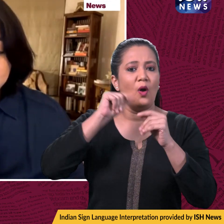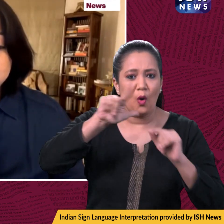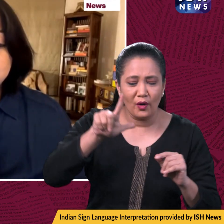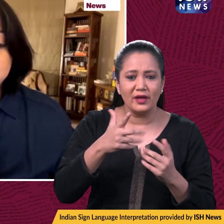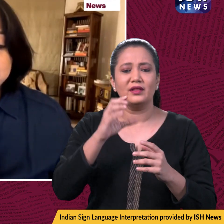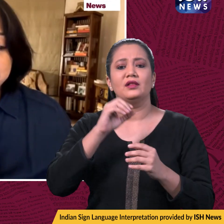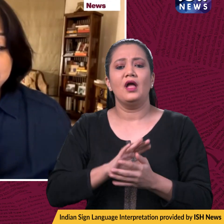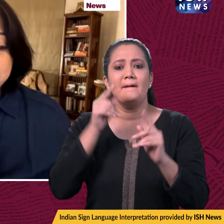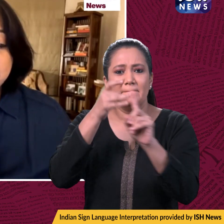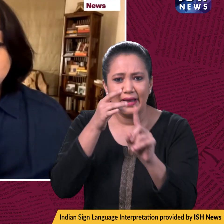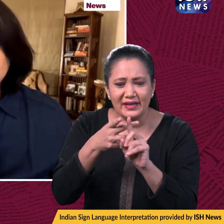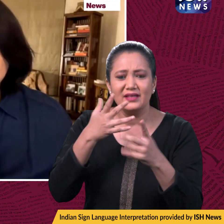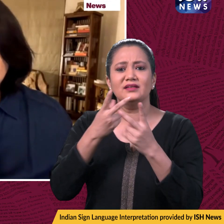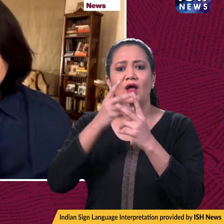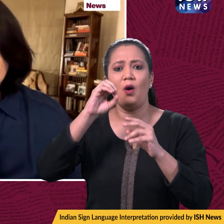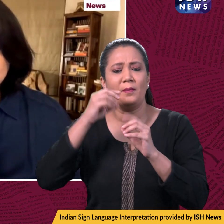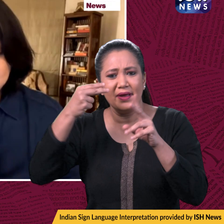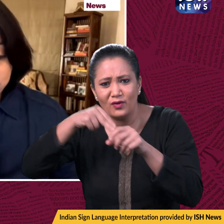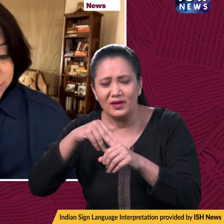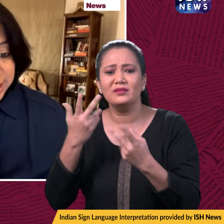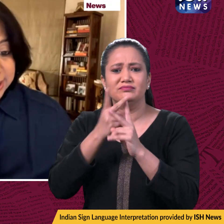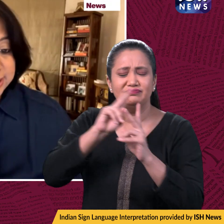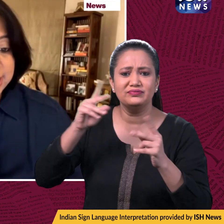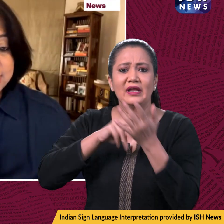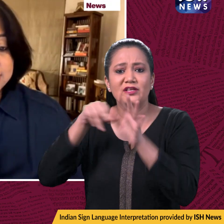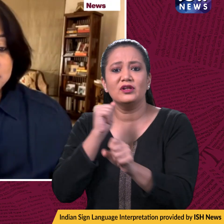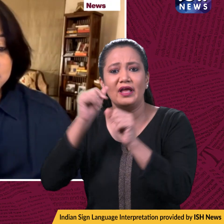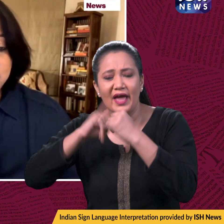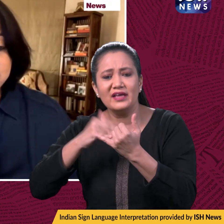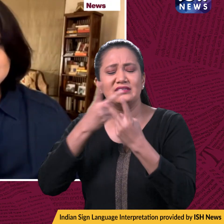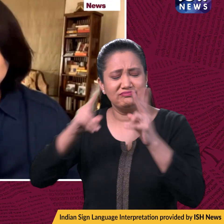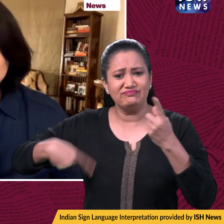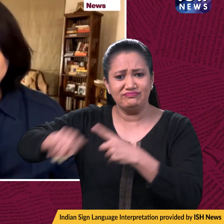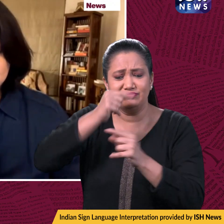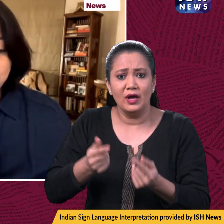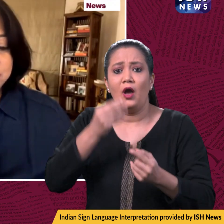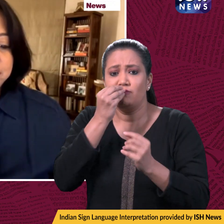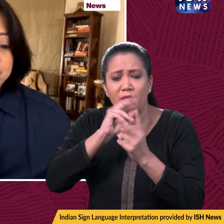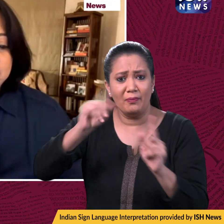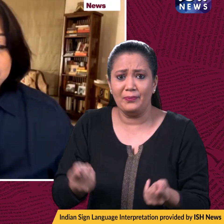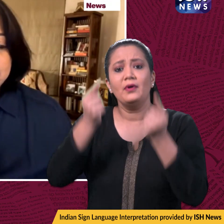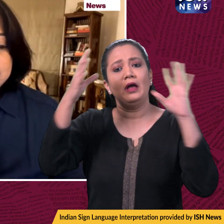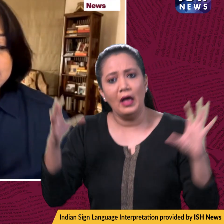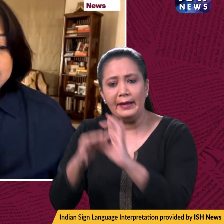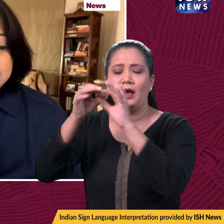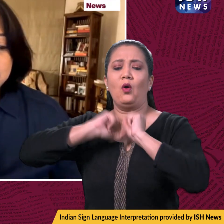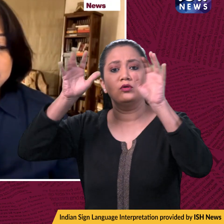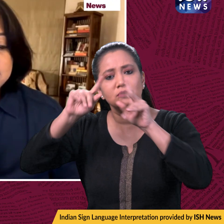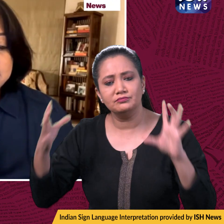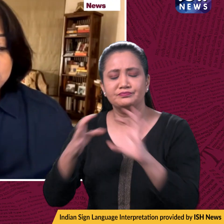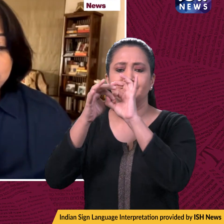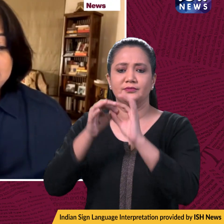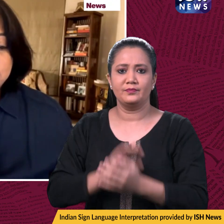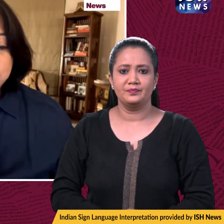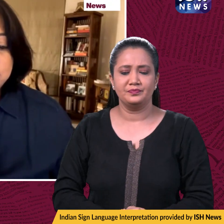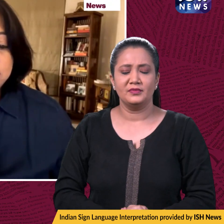mineral oils, basic metals, crude petroleum, natural gas, and chemical products and food. The rise in these numbers